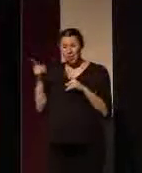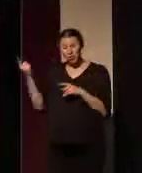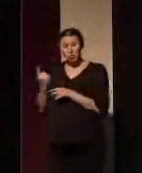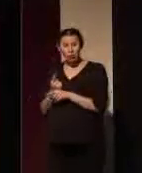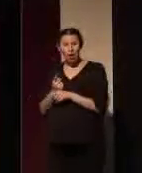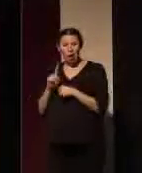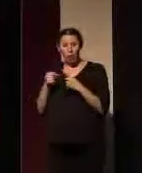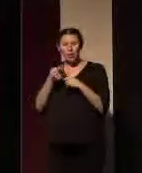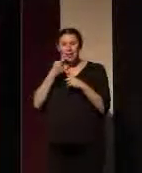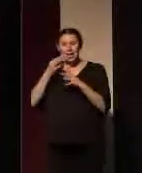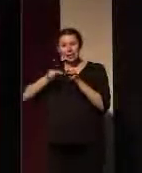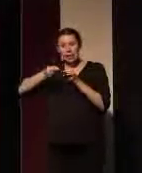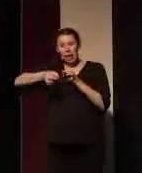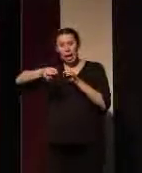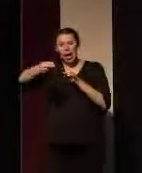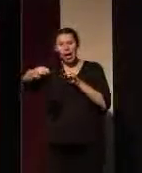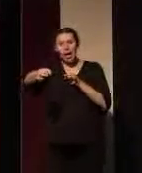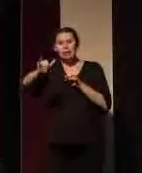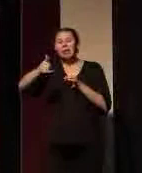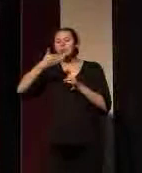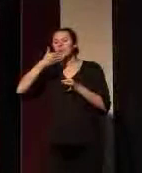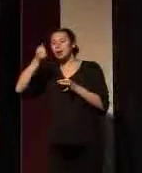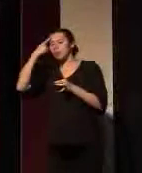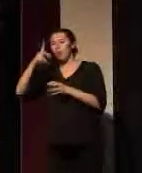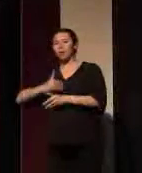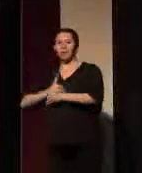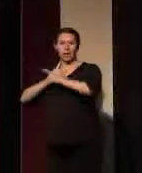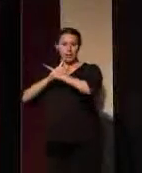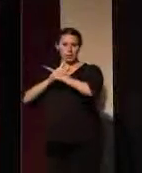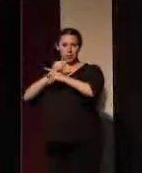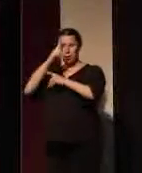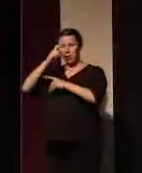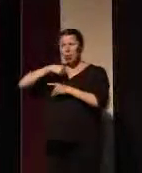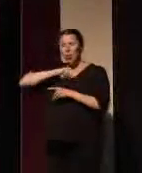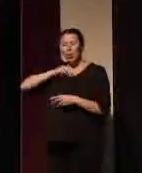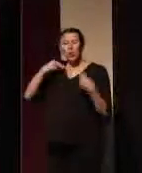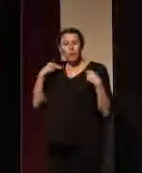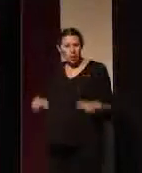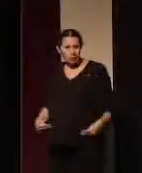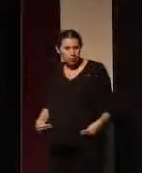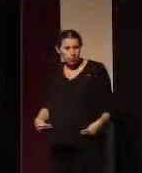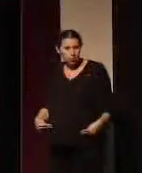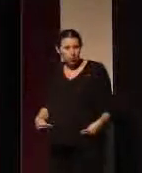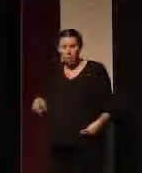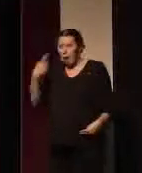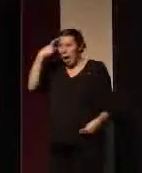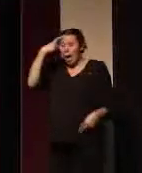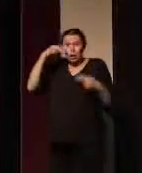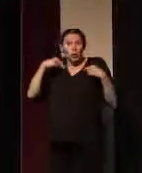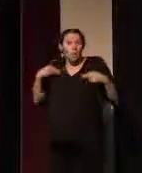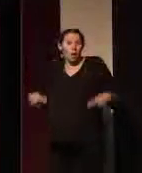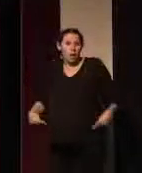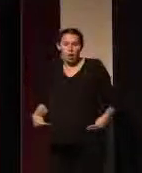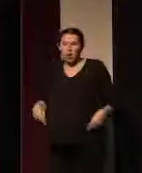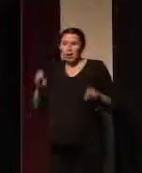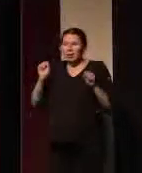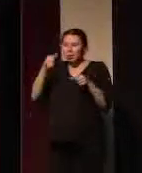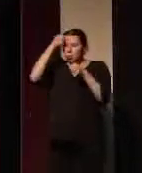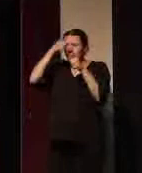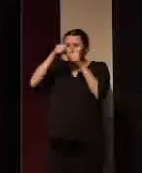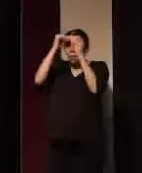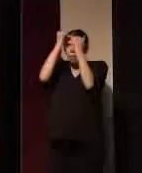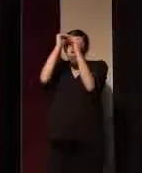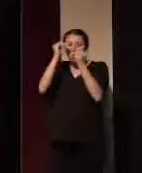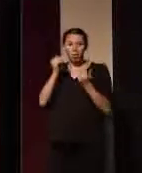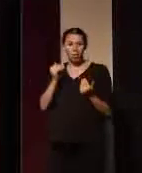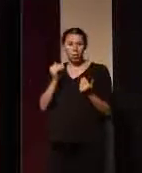favor the defense. We're all human, our minds are human, we can only remember so much, and particularly with the glare, the national